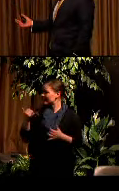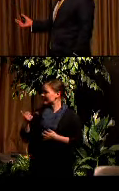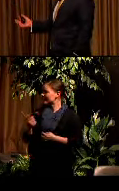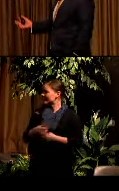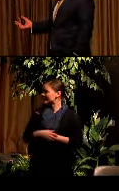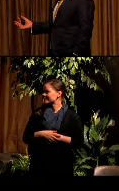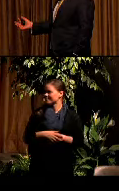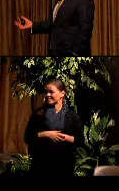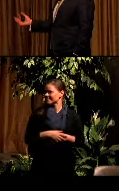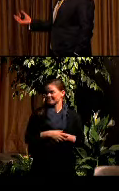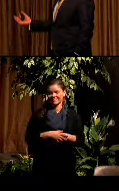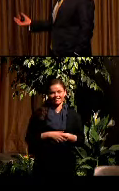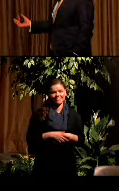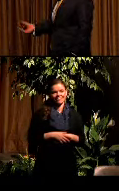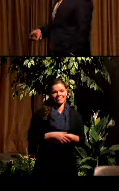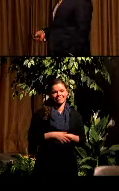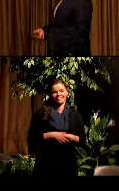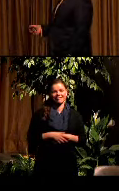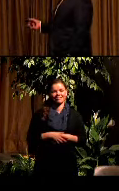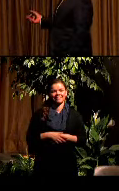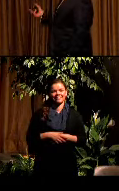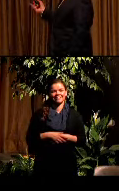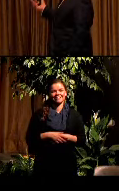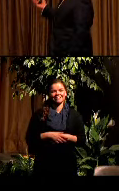And you look at me kind of strange, thinking, what did you do?